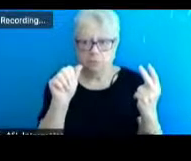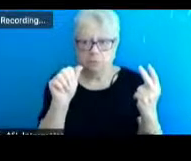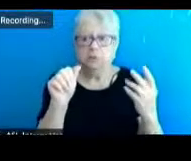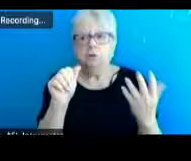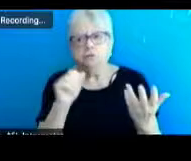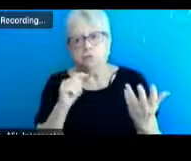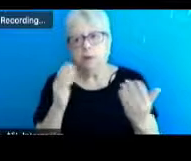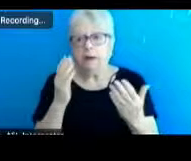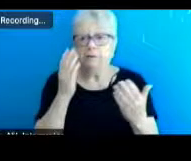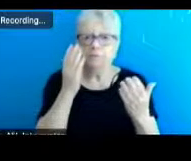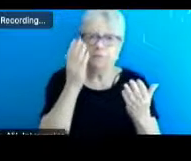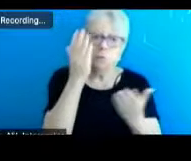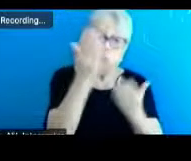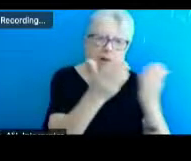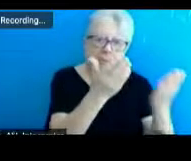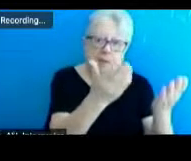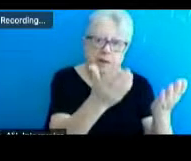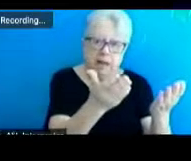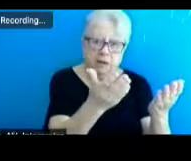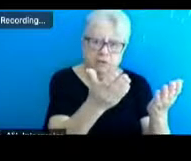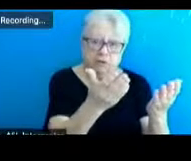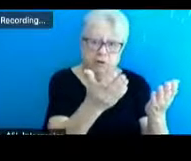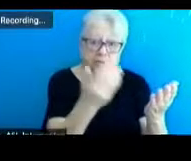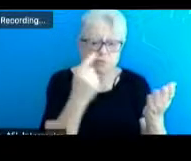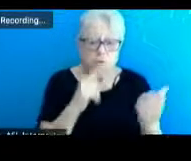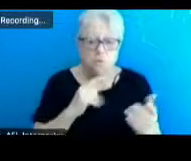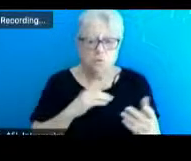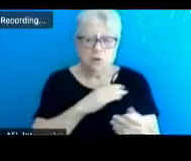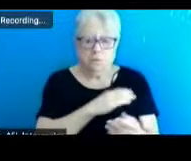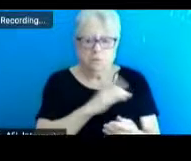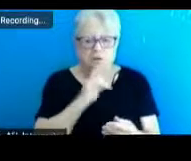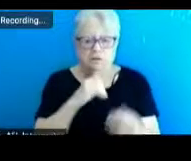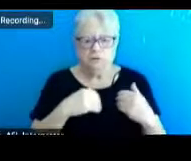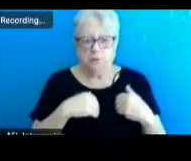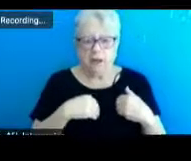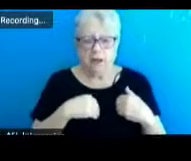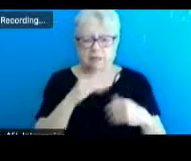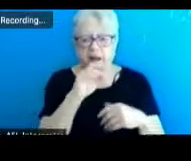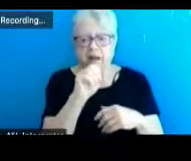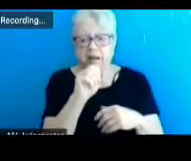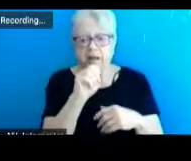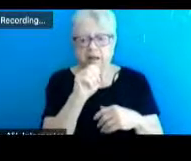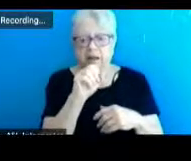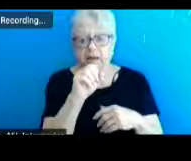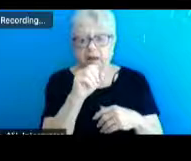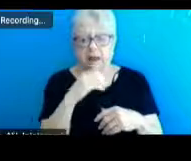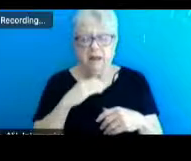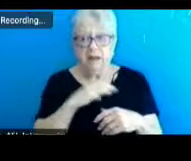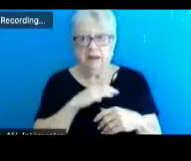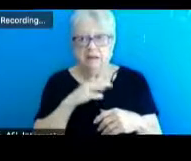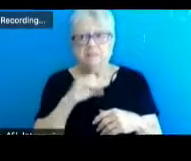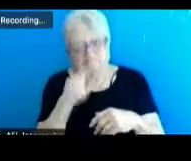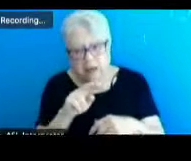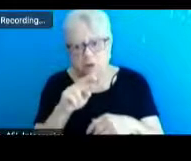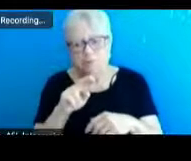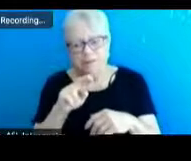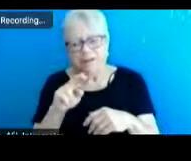or if the recommendation for the commission is to have a subcommittee